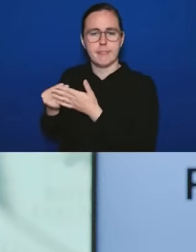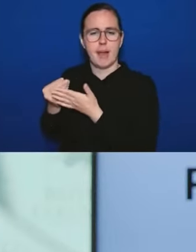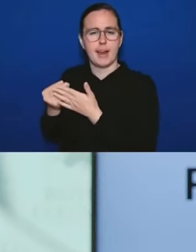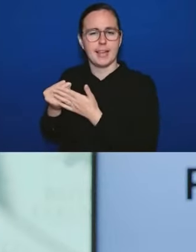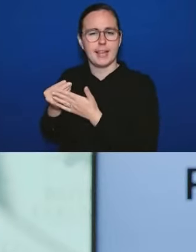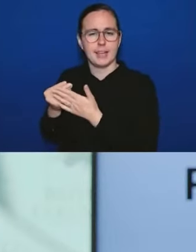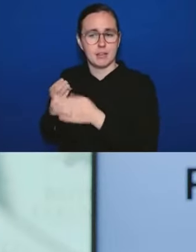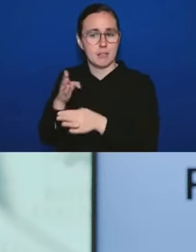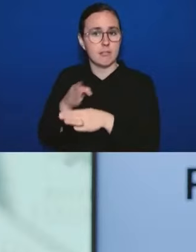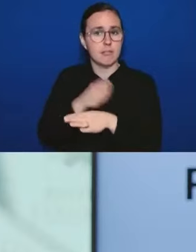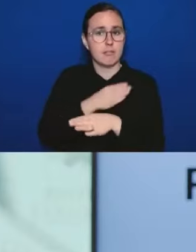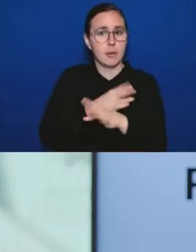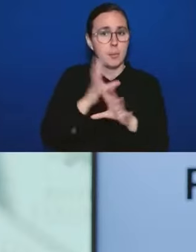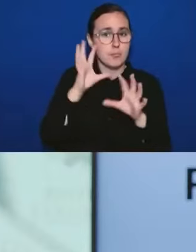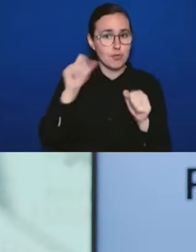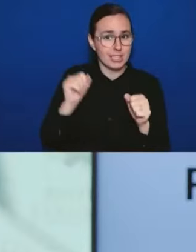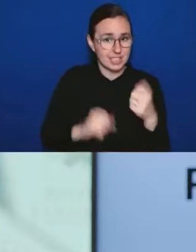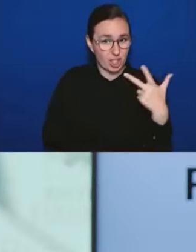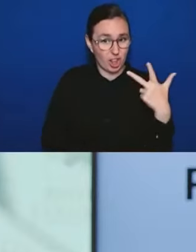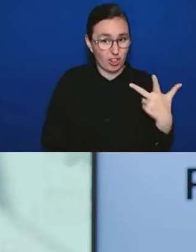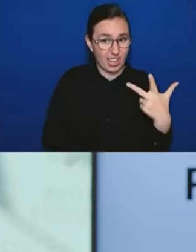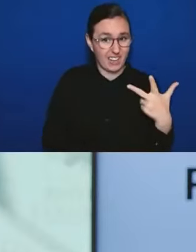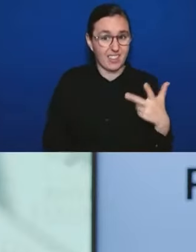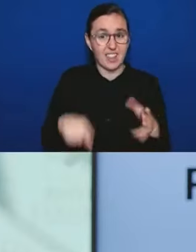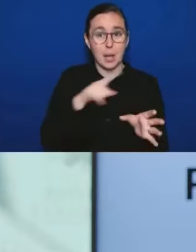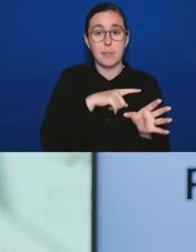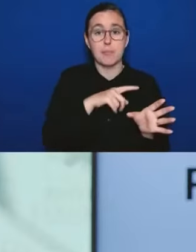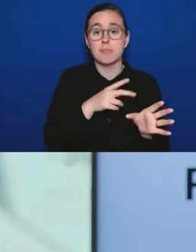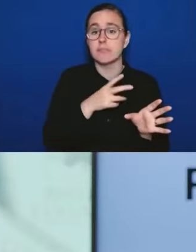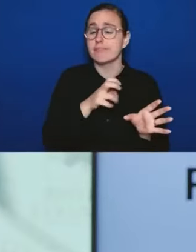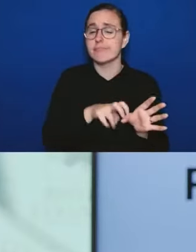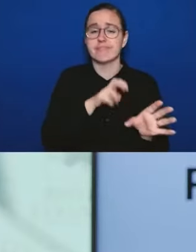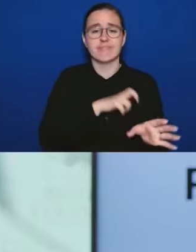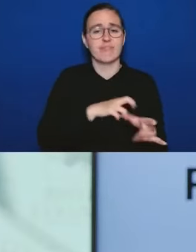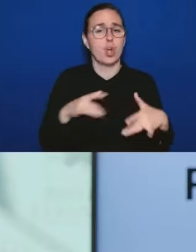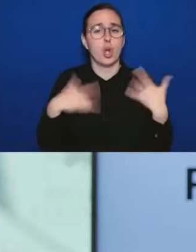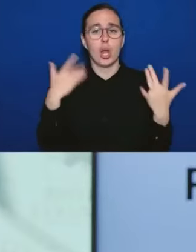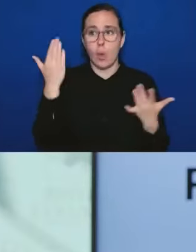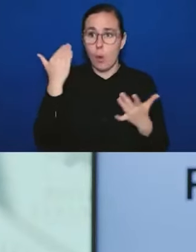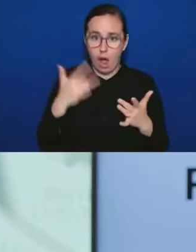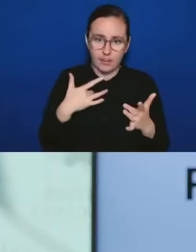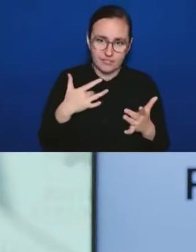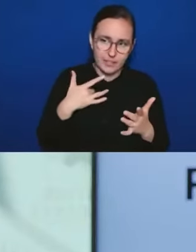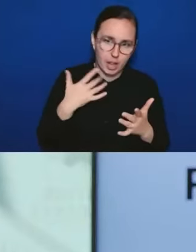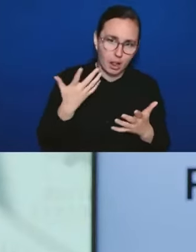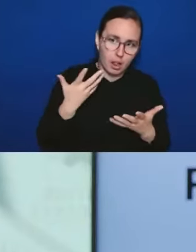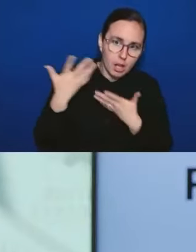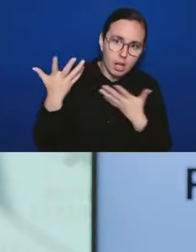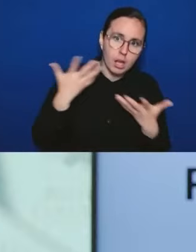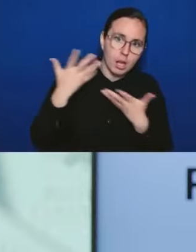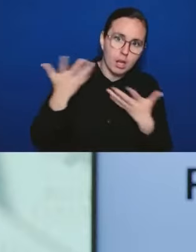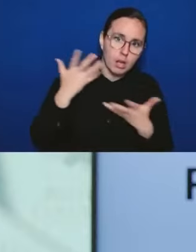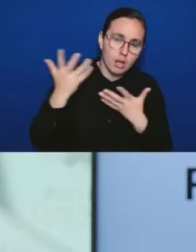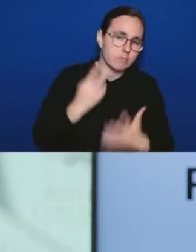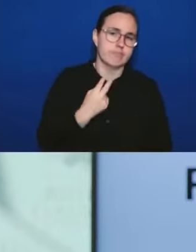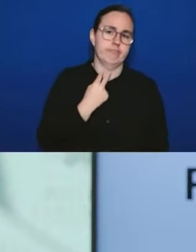and they could no longer be effective at their jobs. What is your response to them saying that this governance structure is not working?